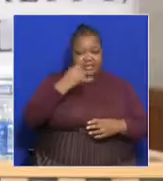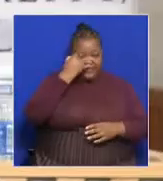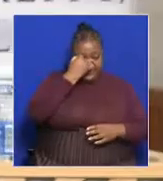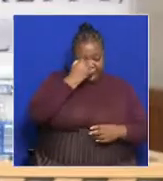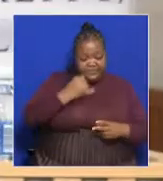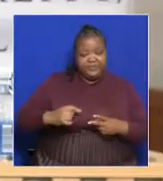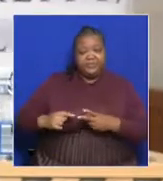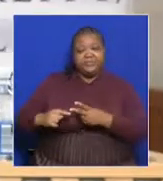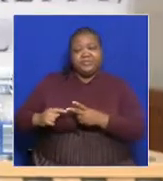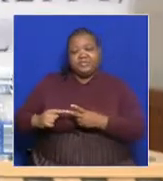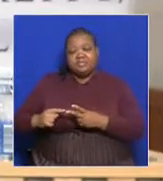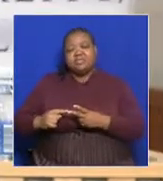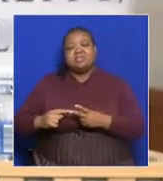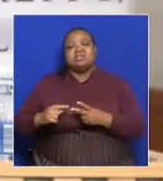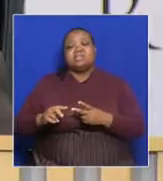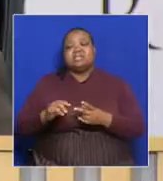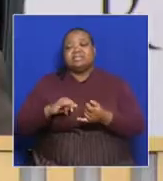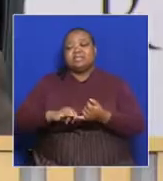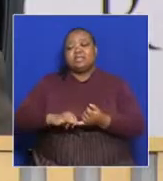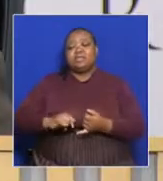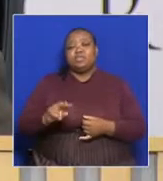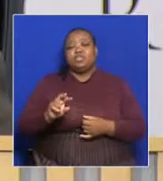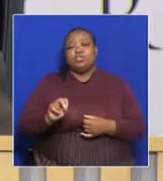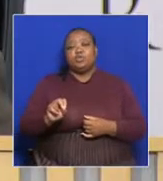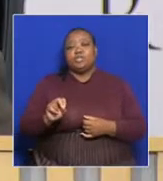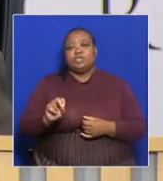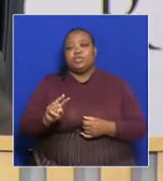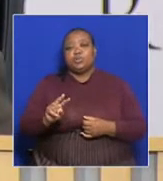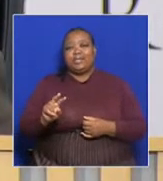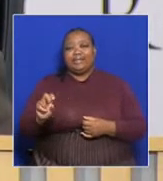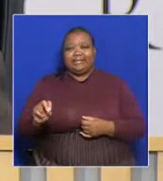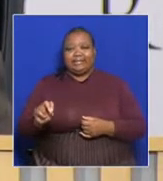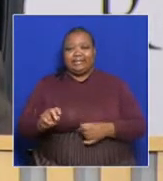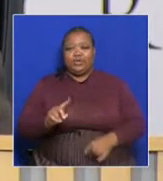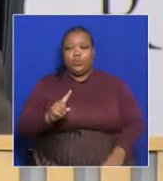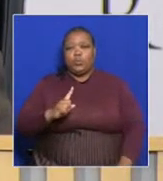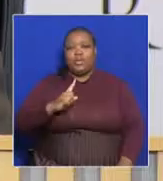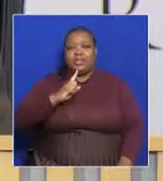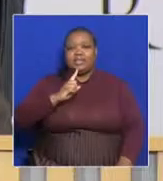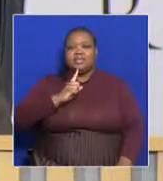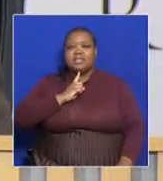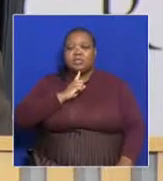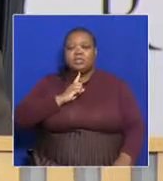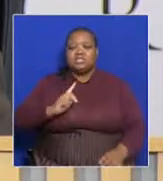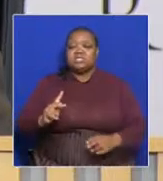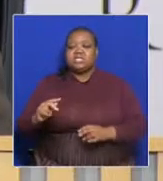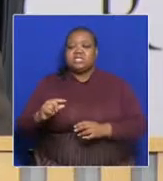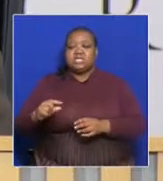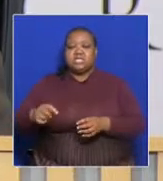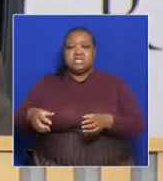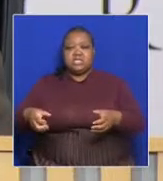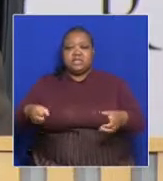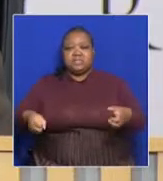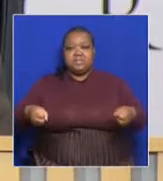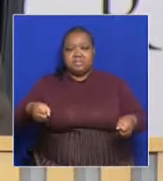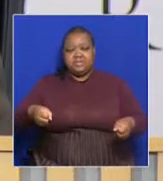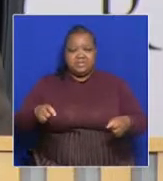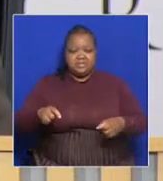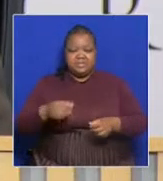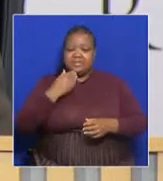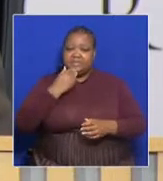there, which you said was a ton, I think, of some. Yes. Please find it for me in this presentation. Yes,